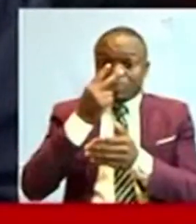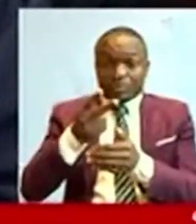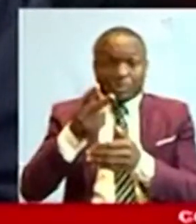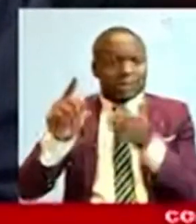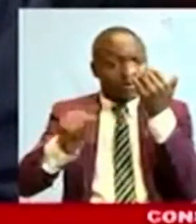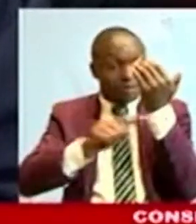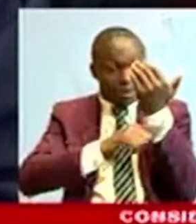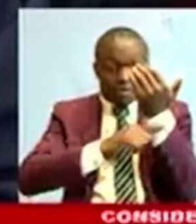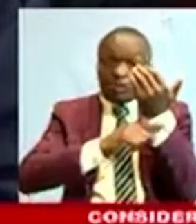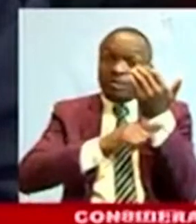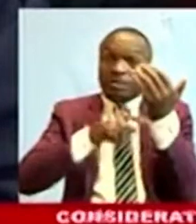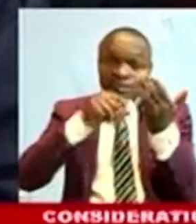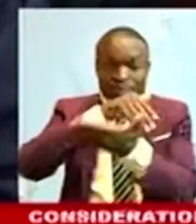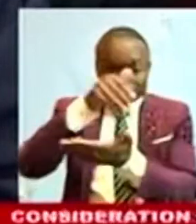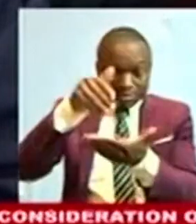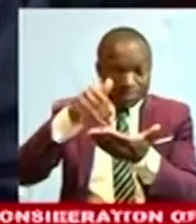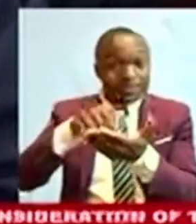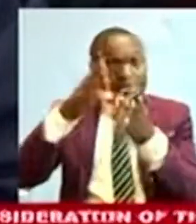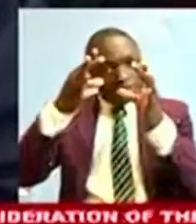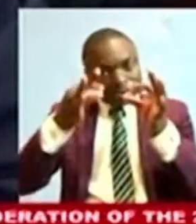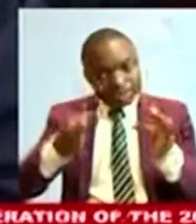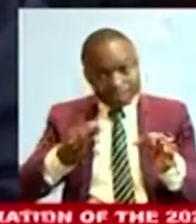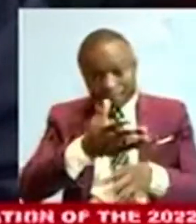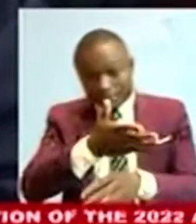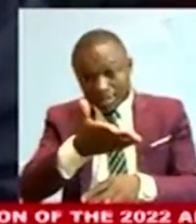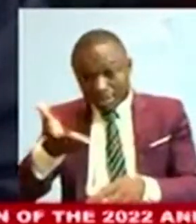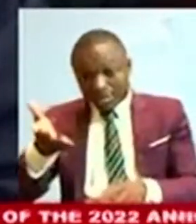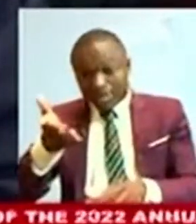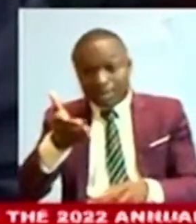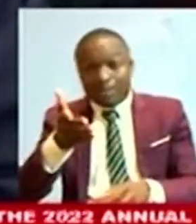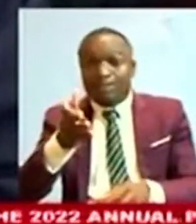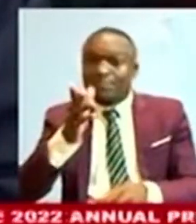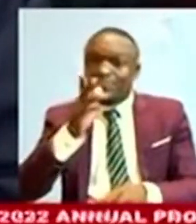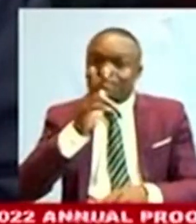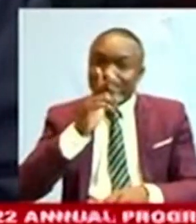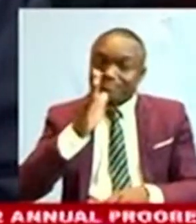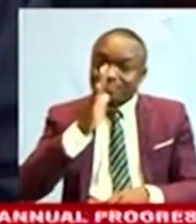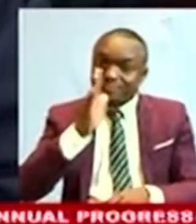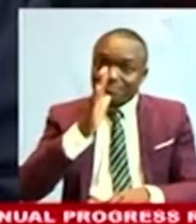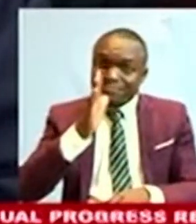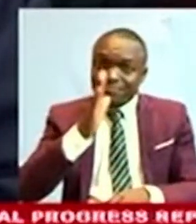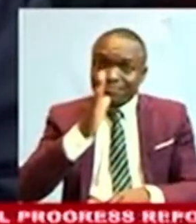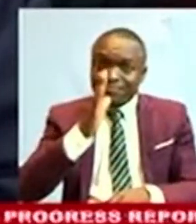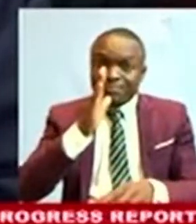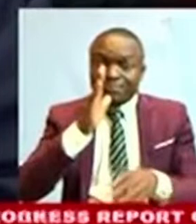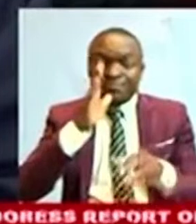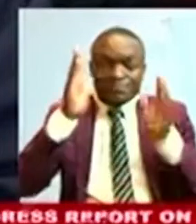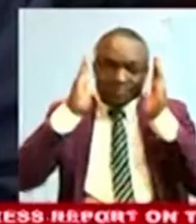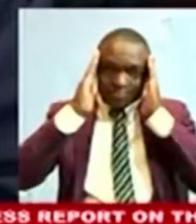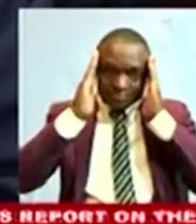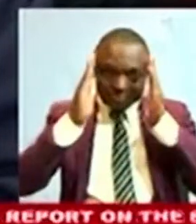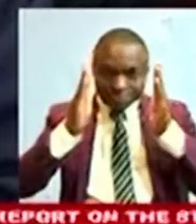centers? And if these mothers are able to attend the